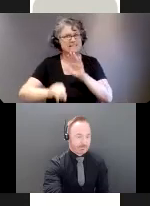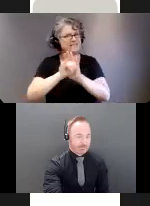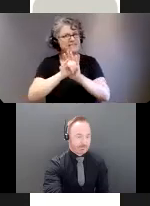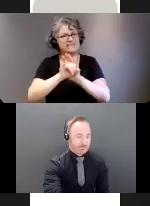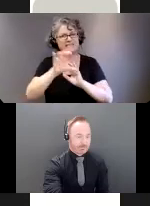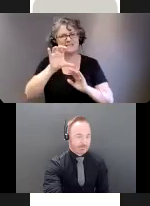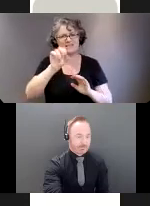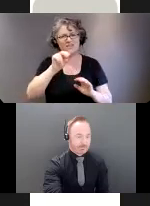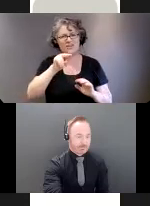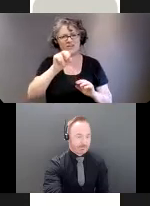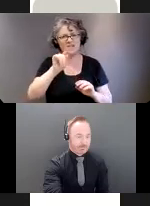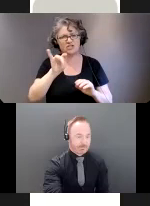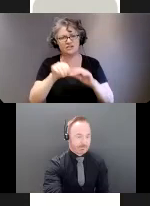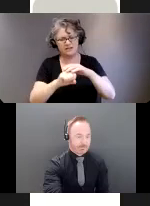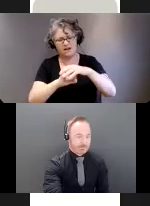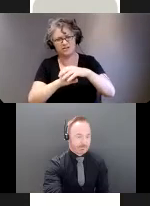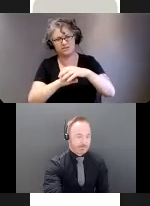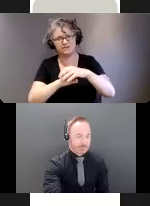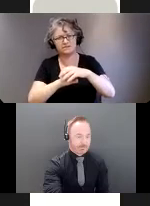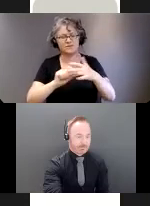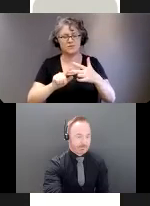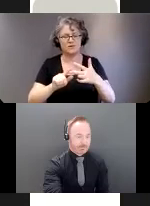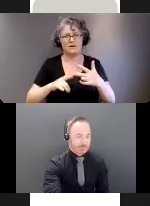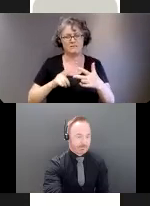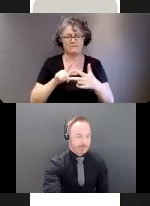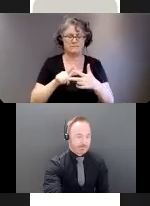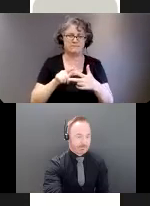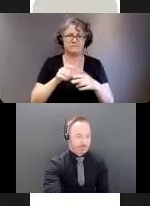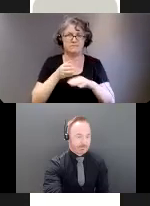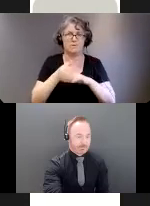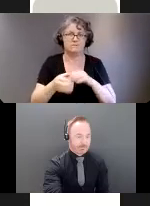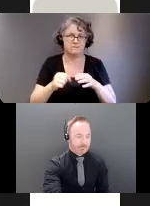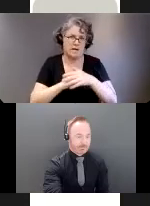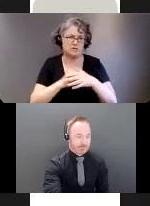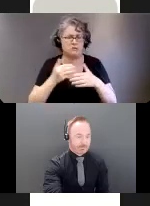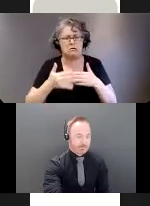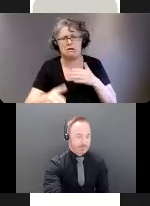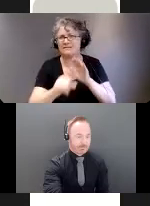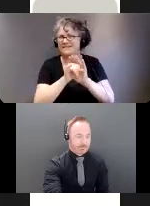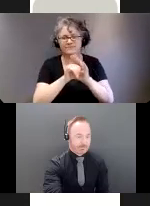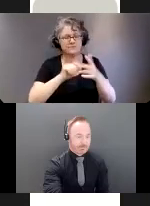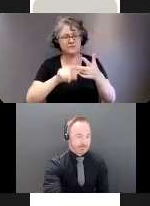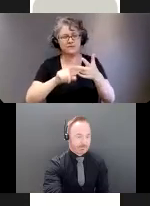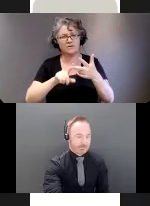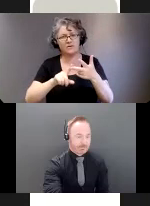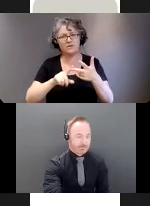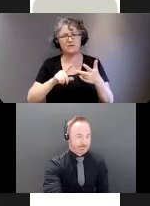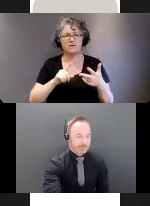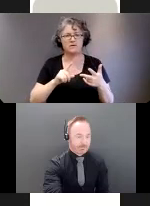a post-concussion or a mild traumatic brain injury, and that symptoms from a traumatic brain injury might not show up for hours of